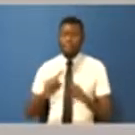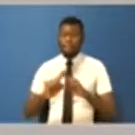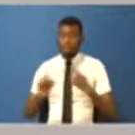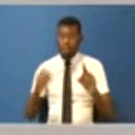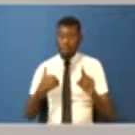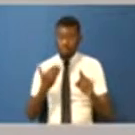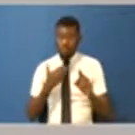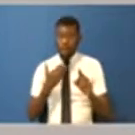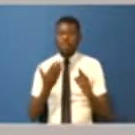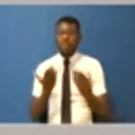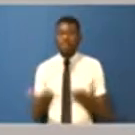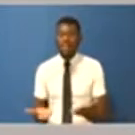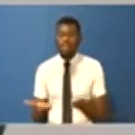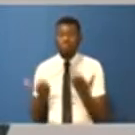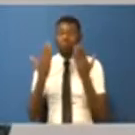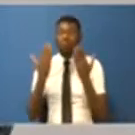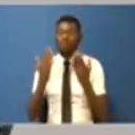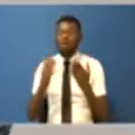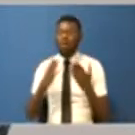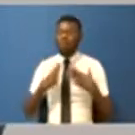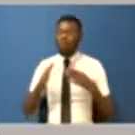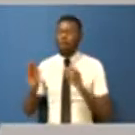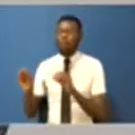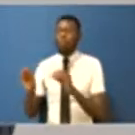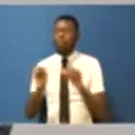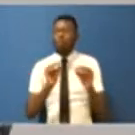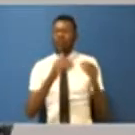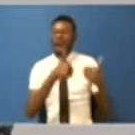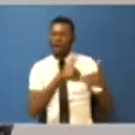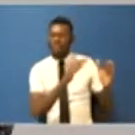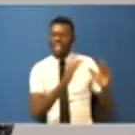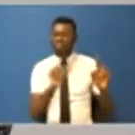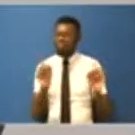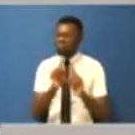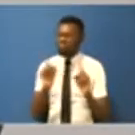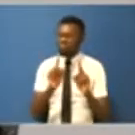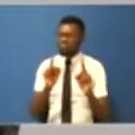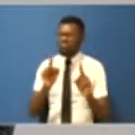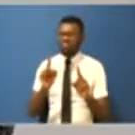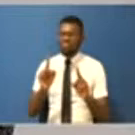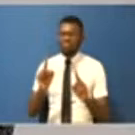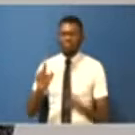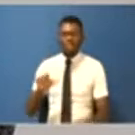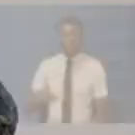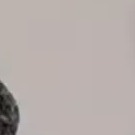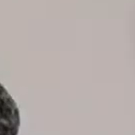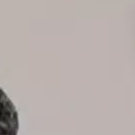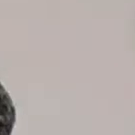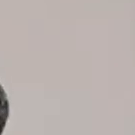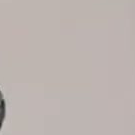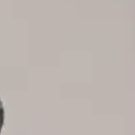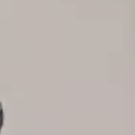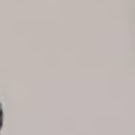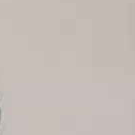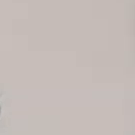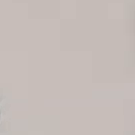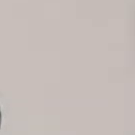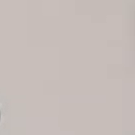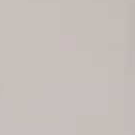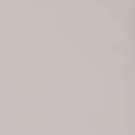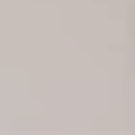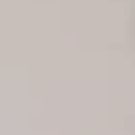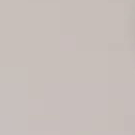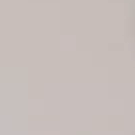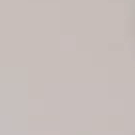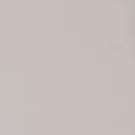improving not really moving them away because they are used to that place they are comfortable in that place but how best can i